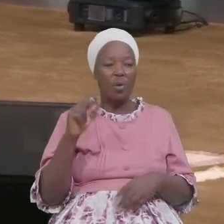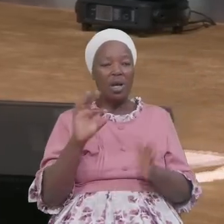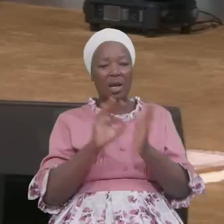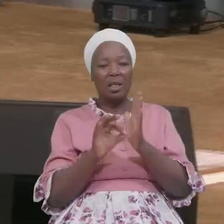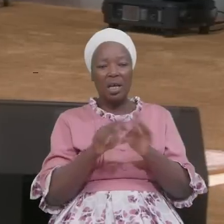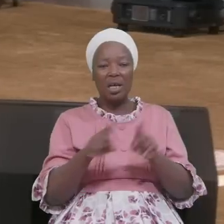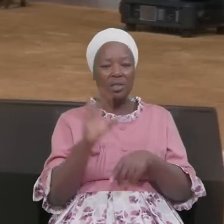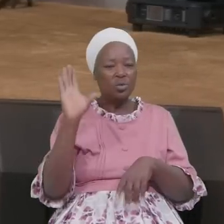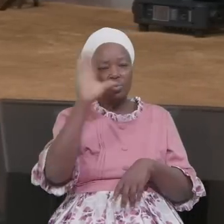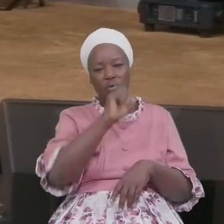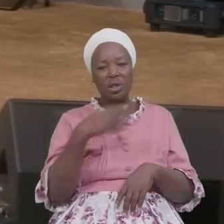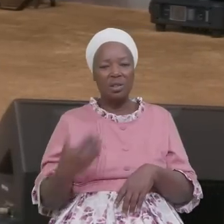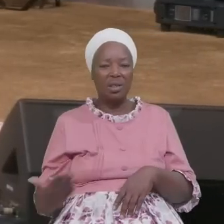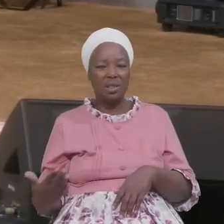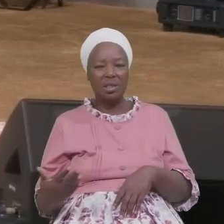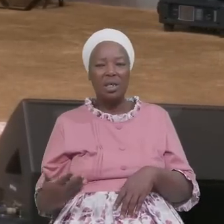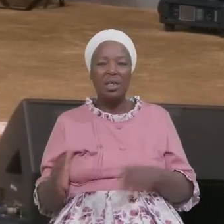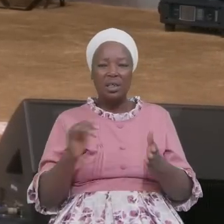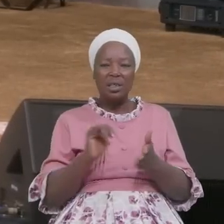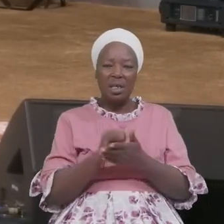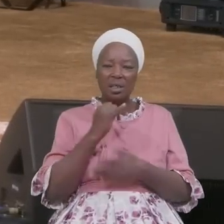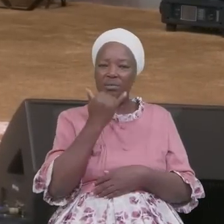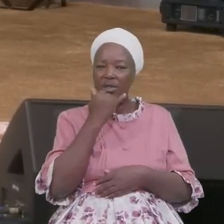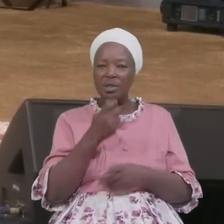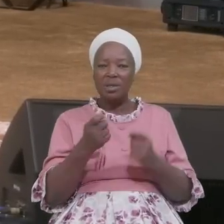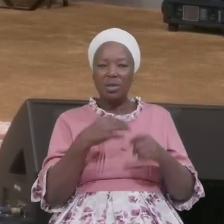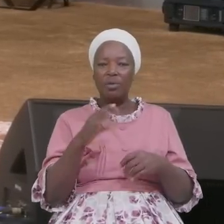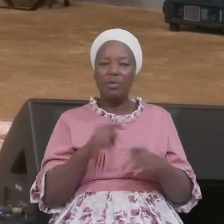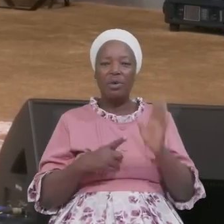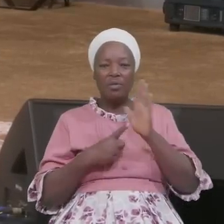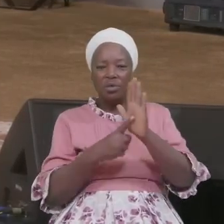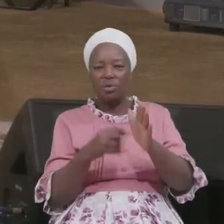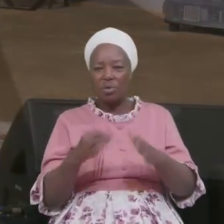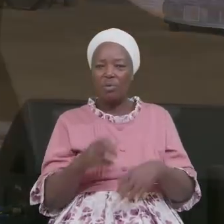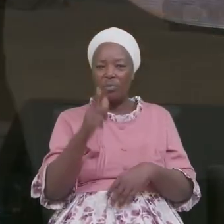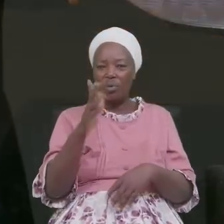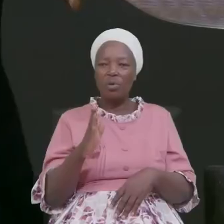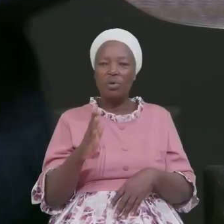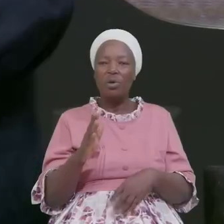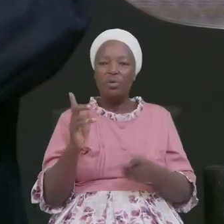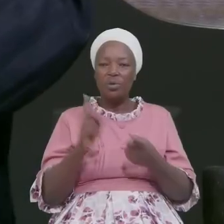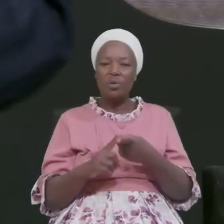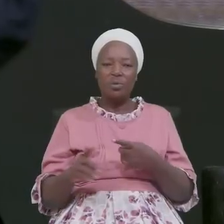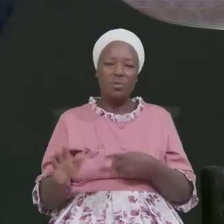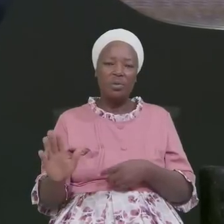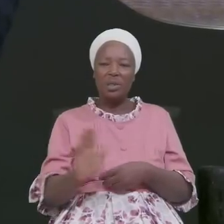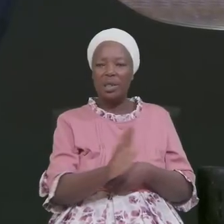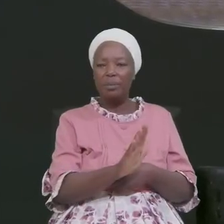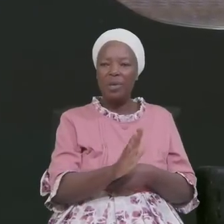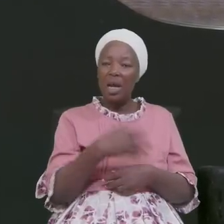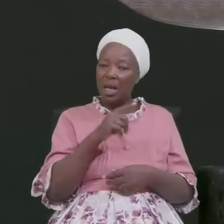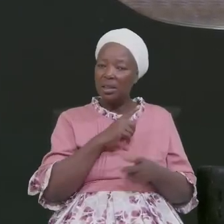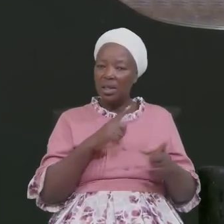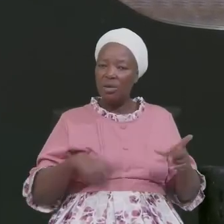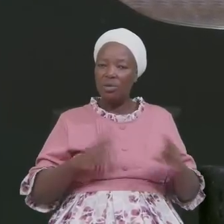strange thing. That the mismanagement of the revelation of God unto them. And the Lord is speaking